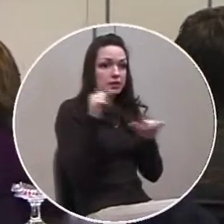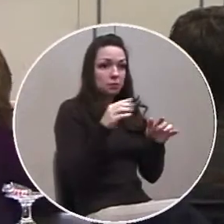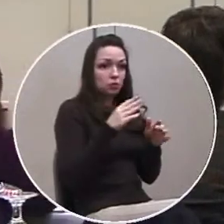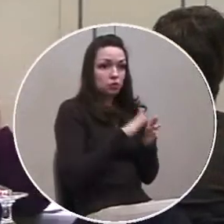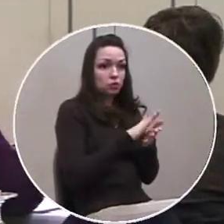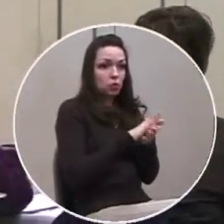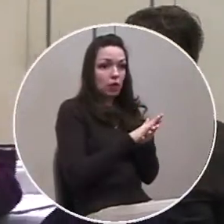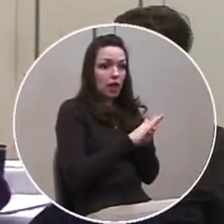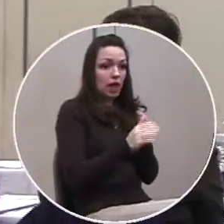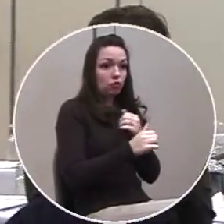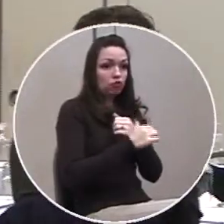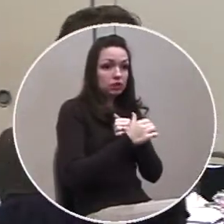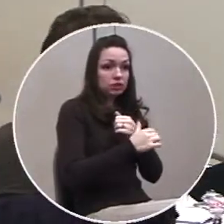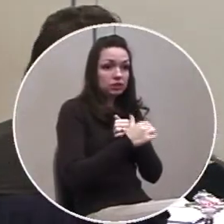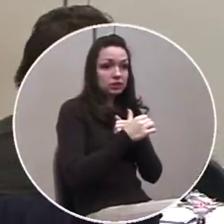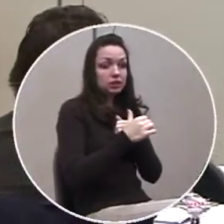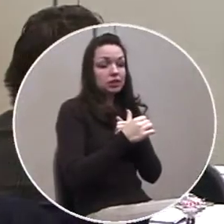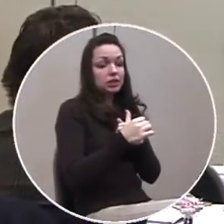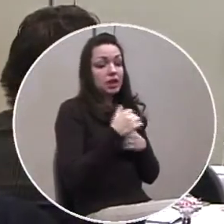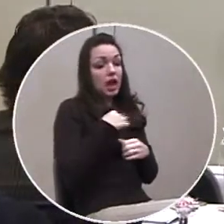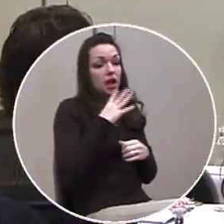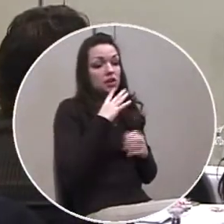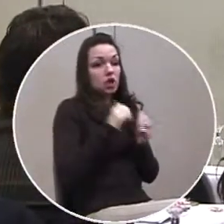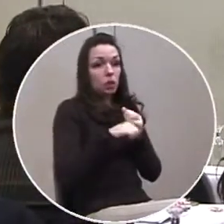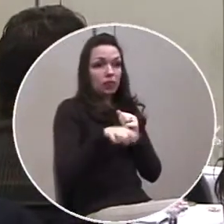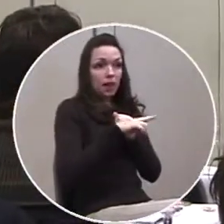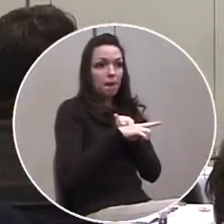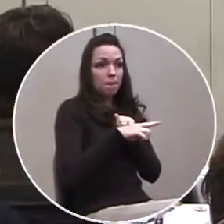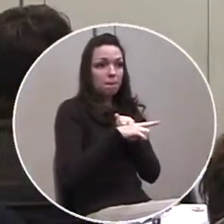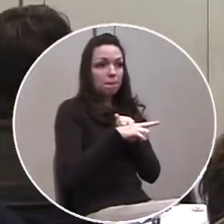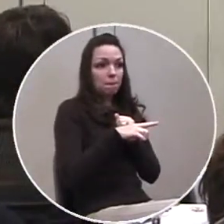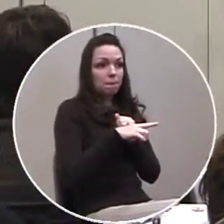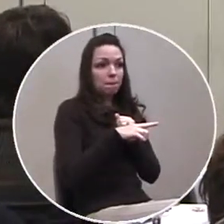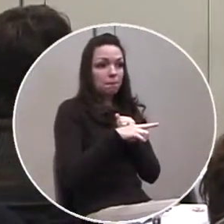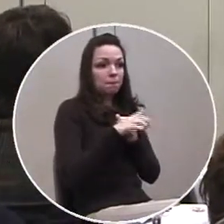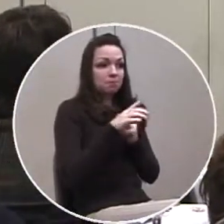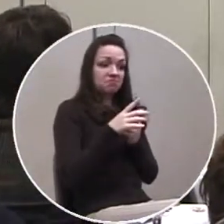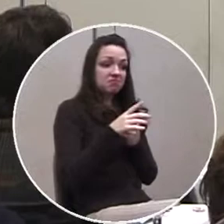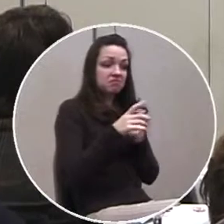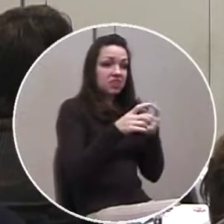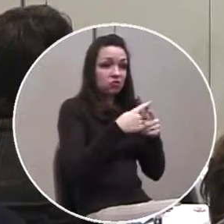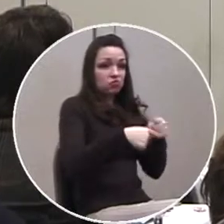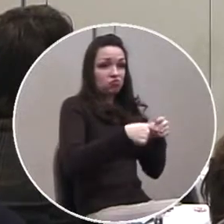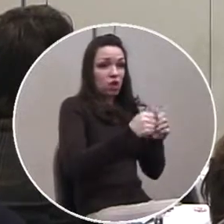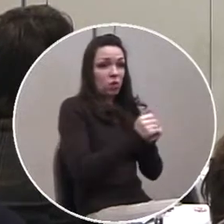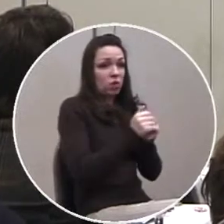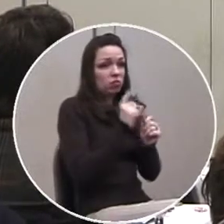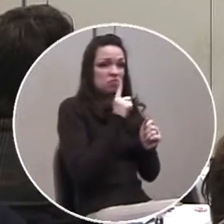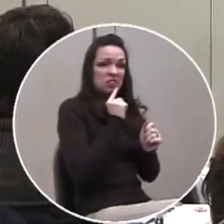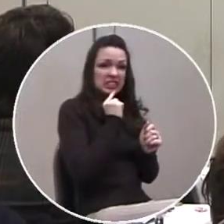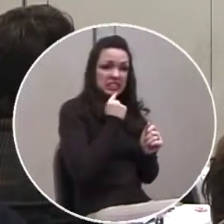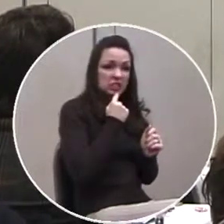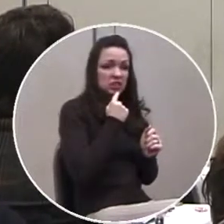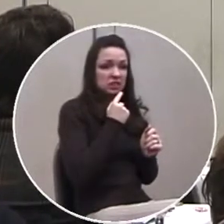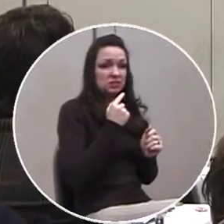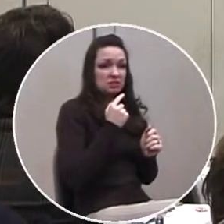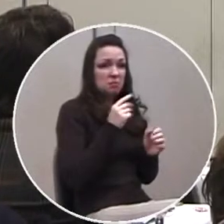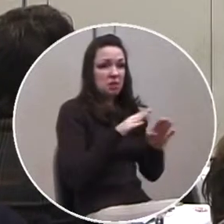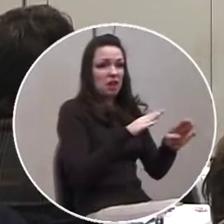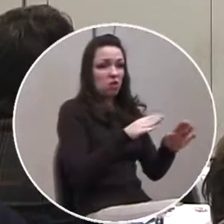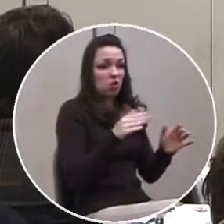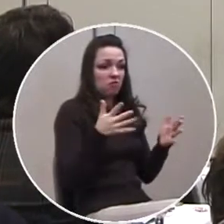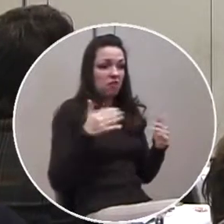risk. As I talked with them, they struggle with very, very severe behavior. They have had murders in their